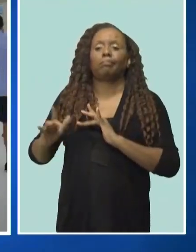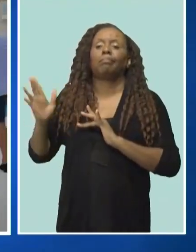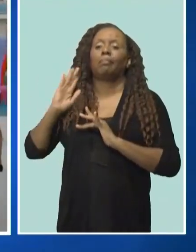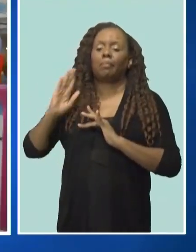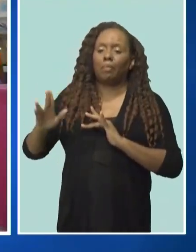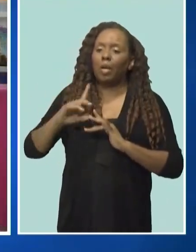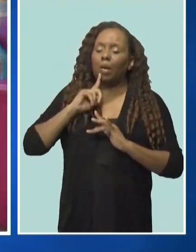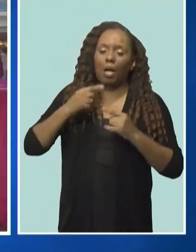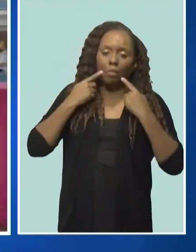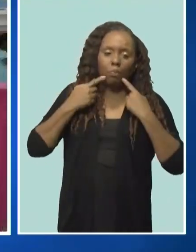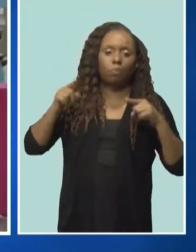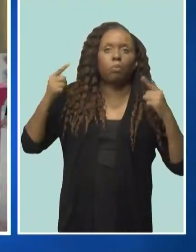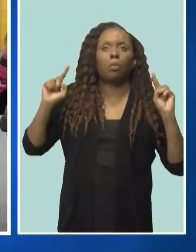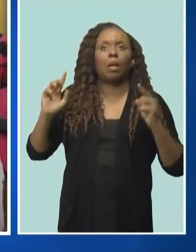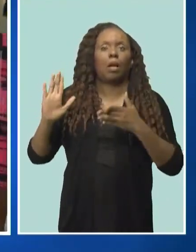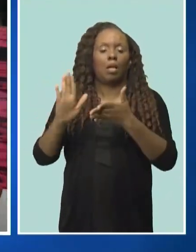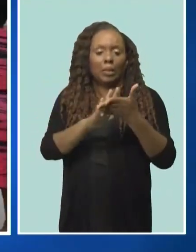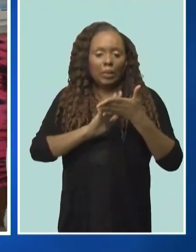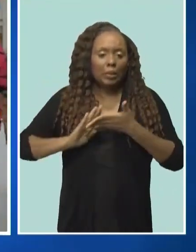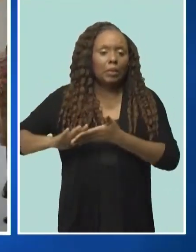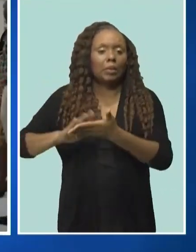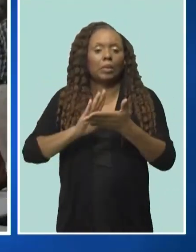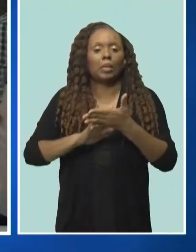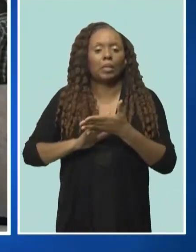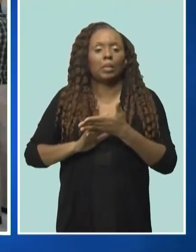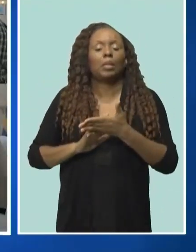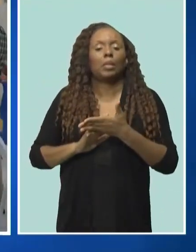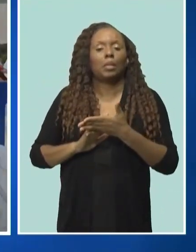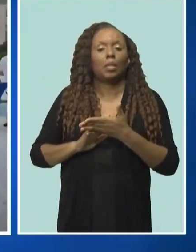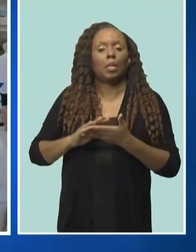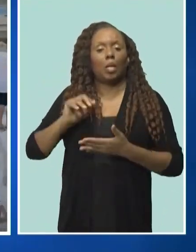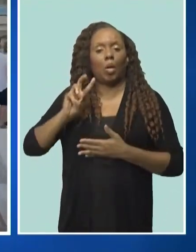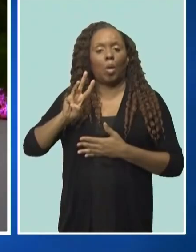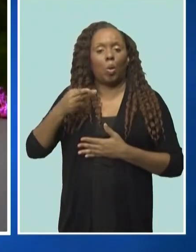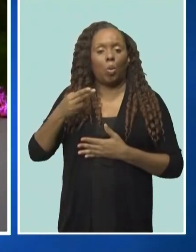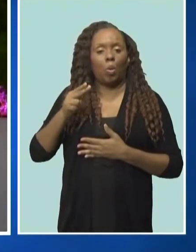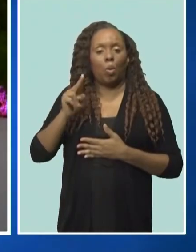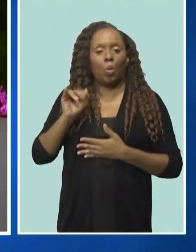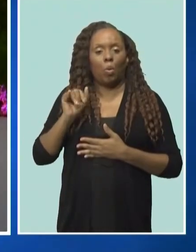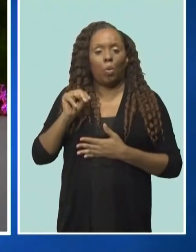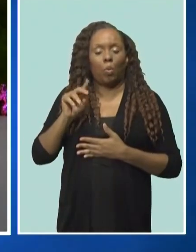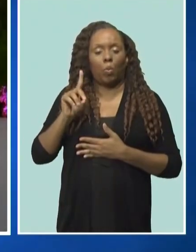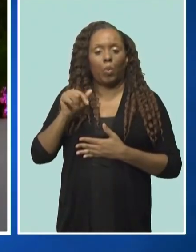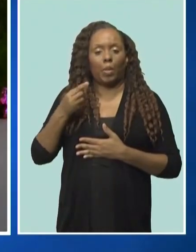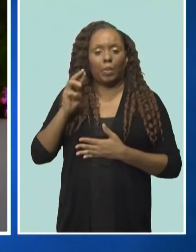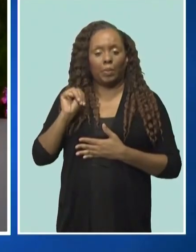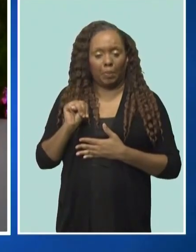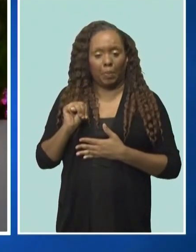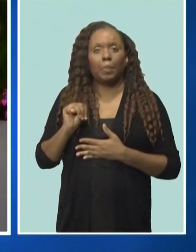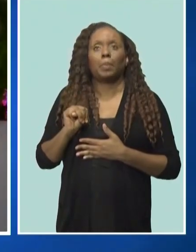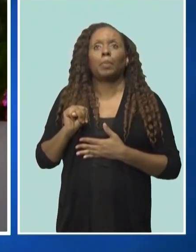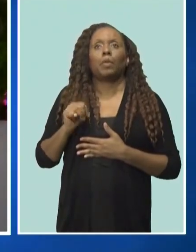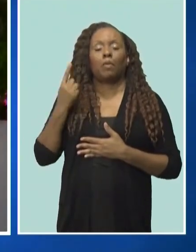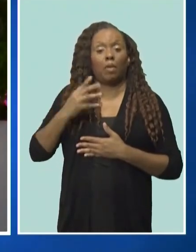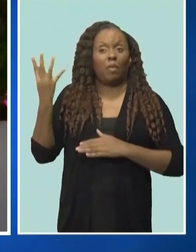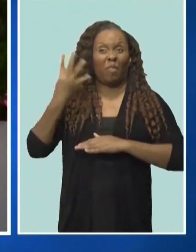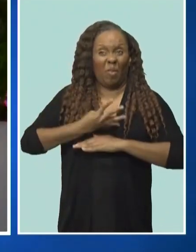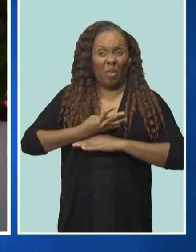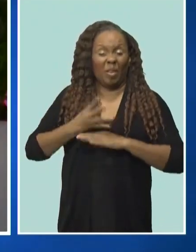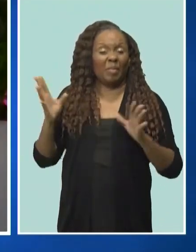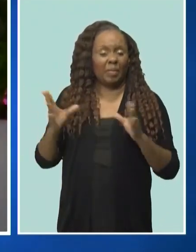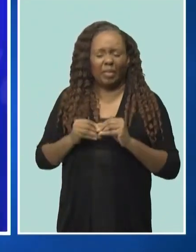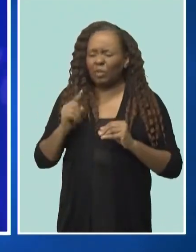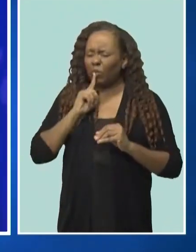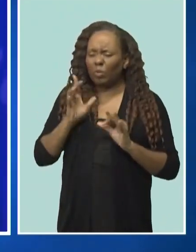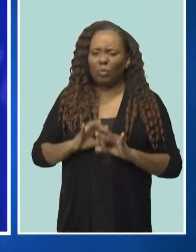While showering high praise on the Wyndham Resort for its efforts at hosting the 4-day exercise, he goes on to explain the importance of the